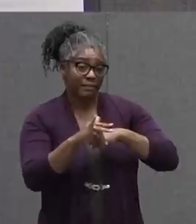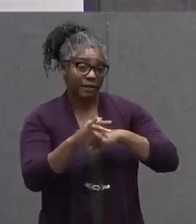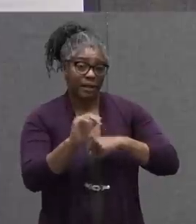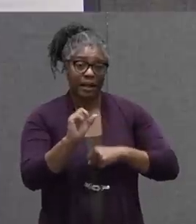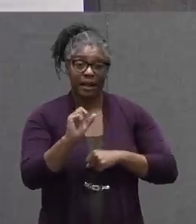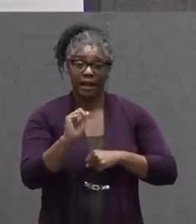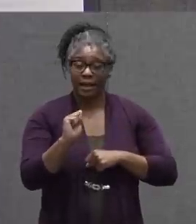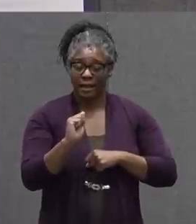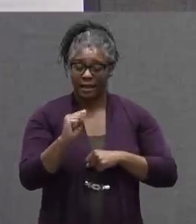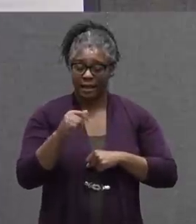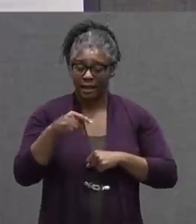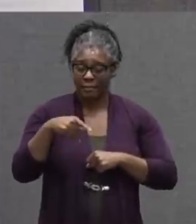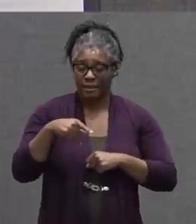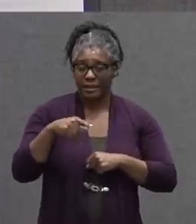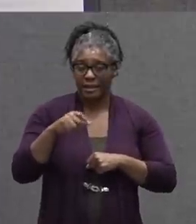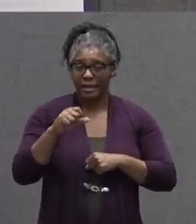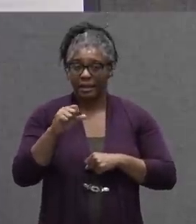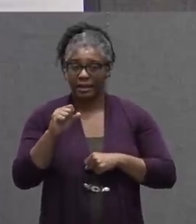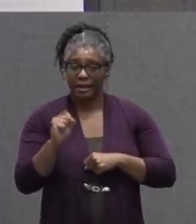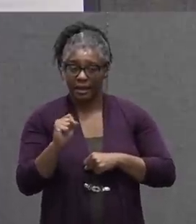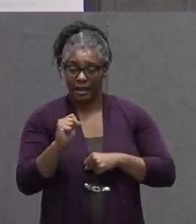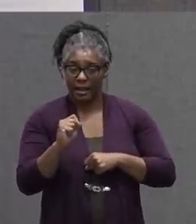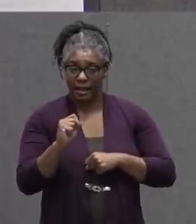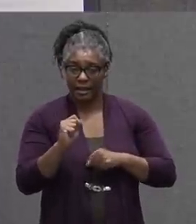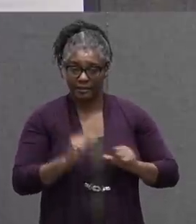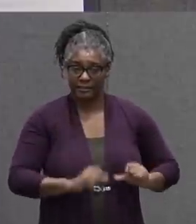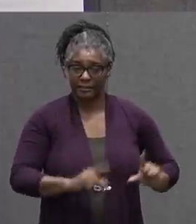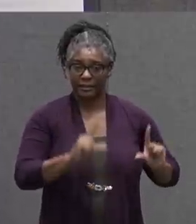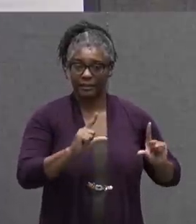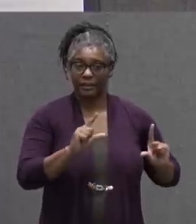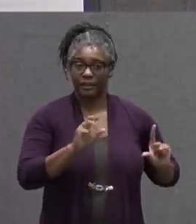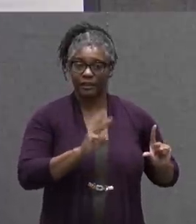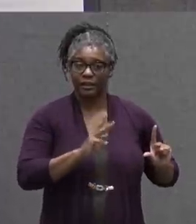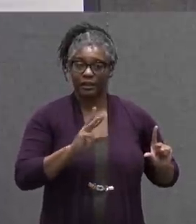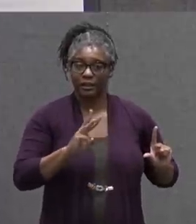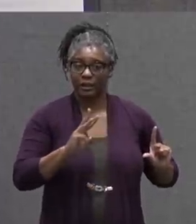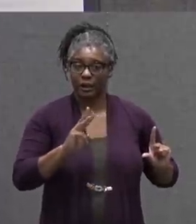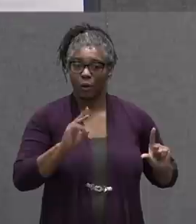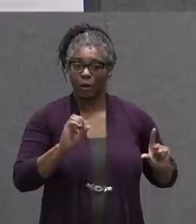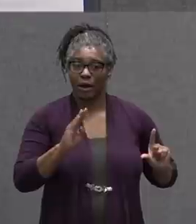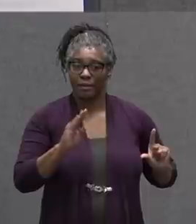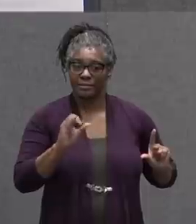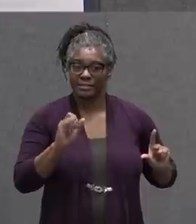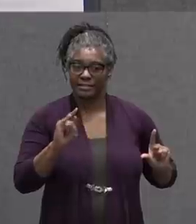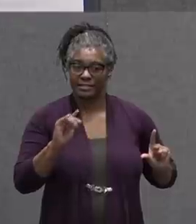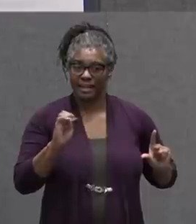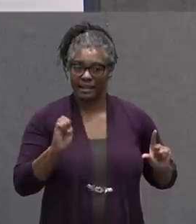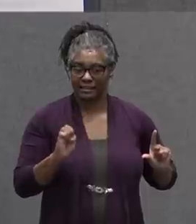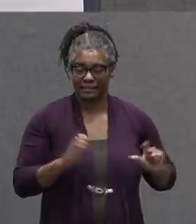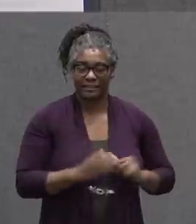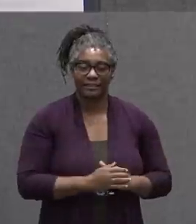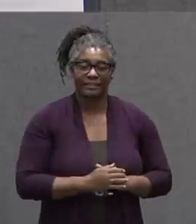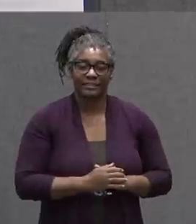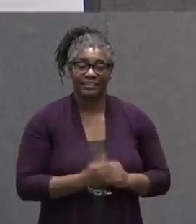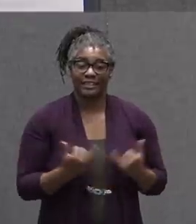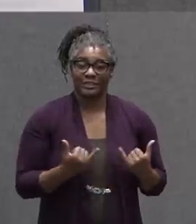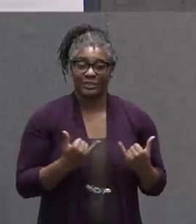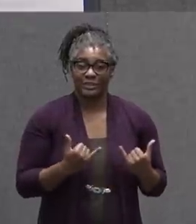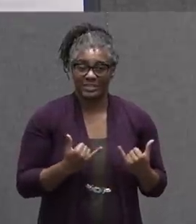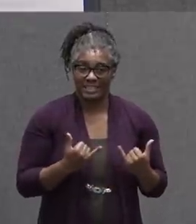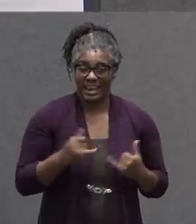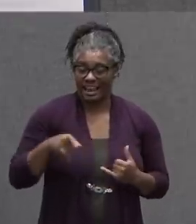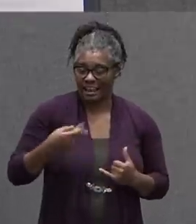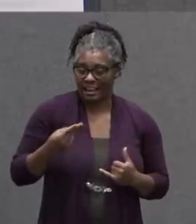Today, we explored and played some fun games with Miss Rachel, with phonics. Miss